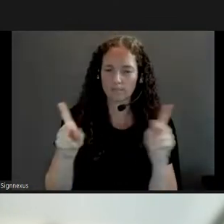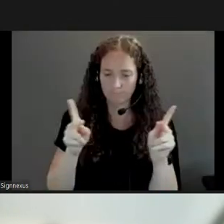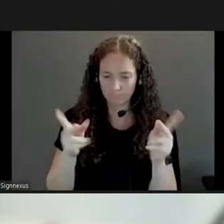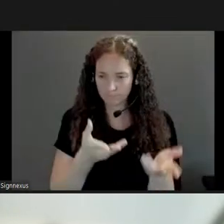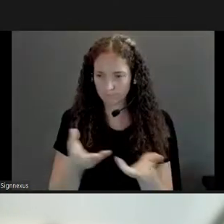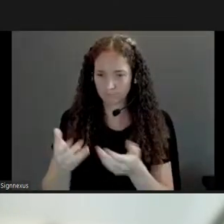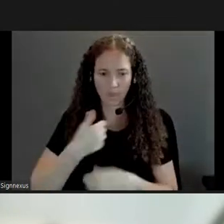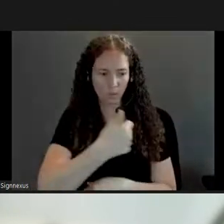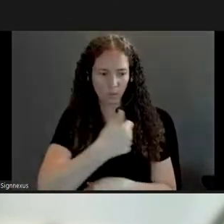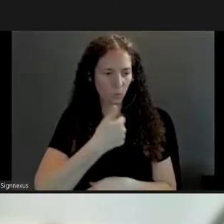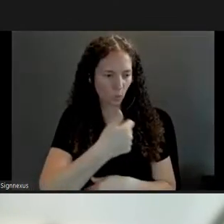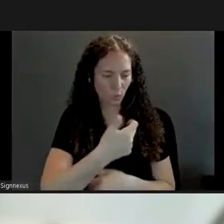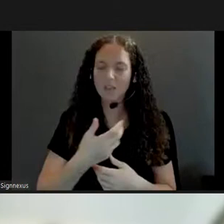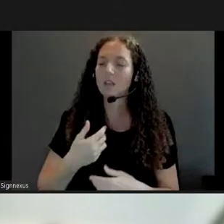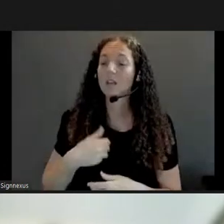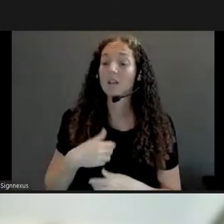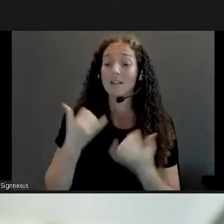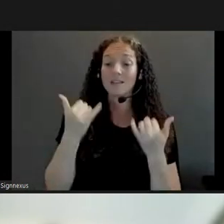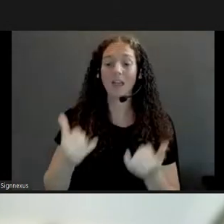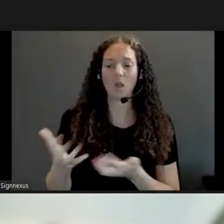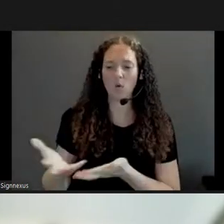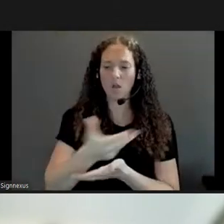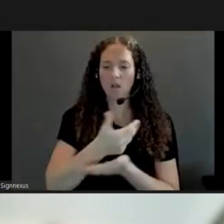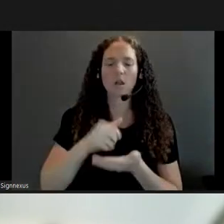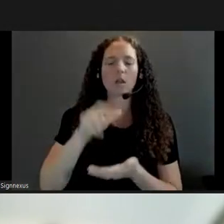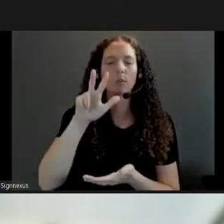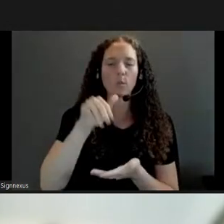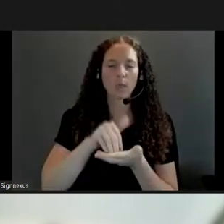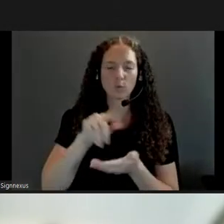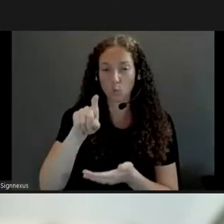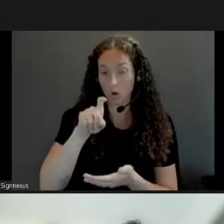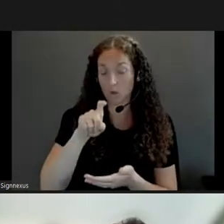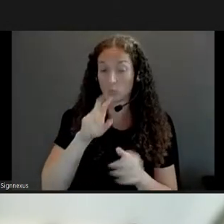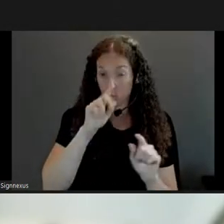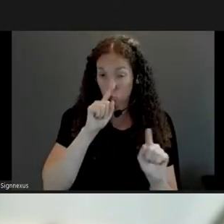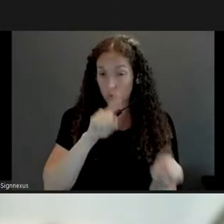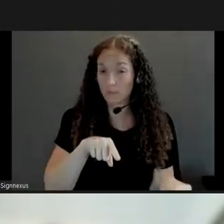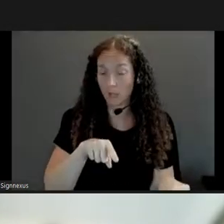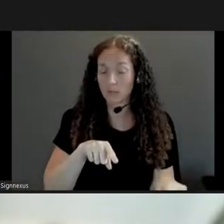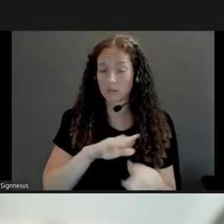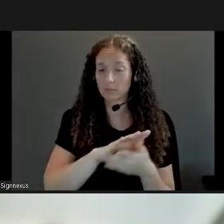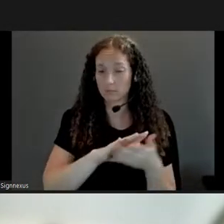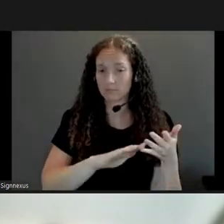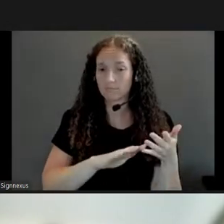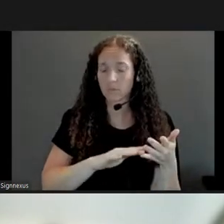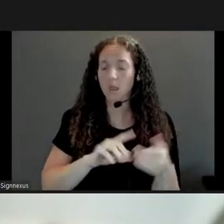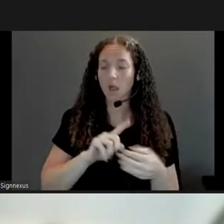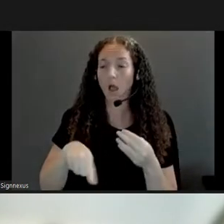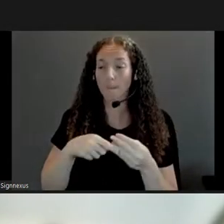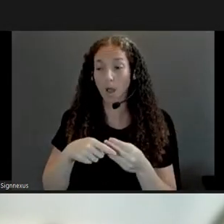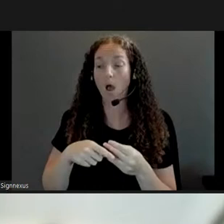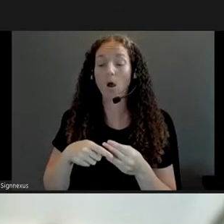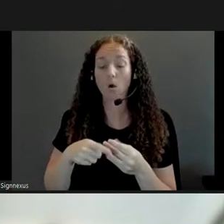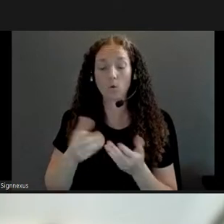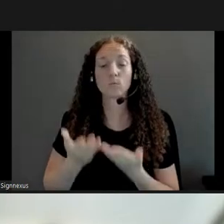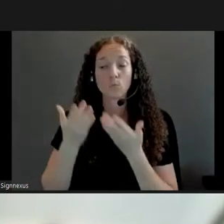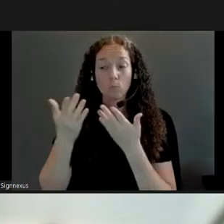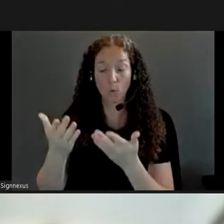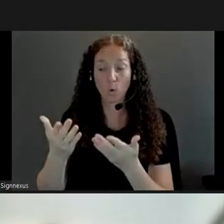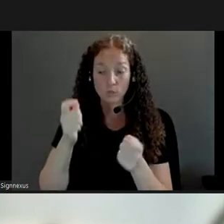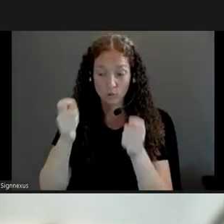3,100 responses to the ridership survey about the proposed changes, overwhelmingly